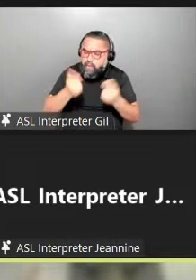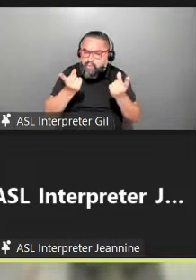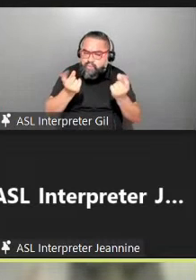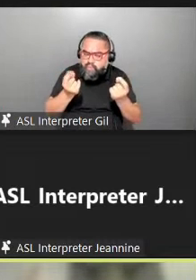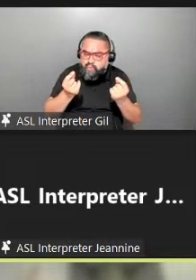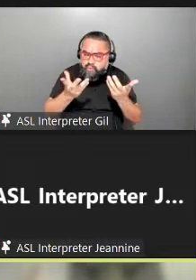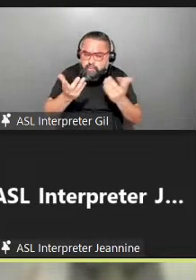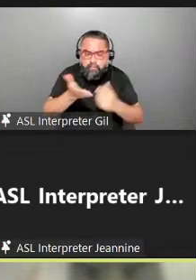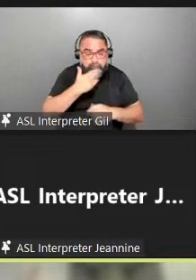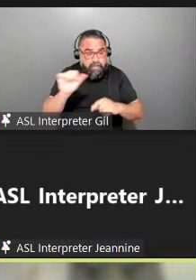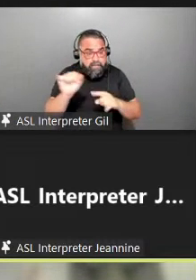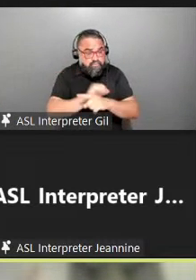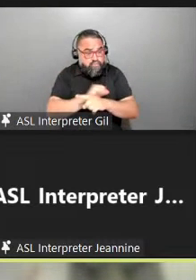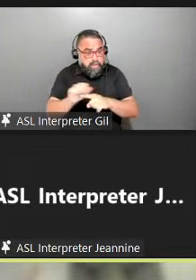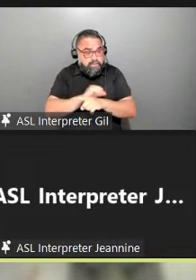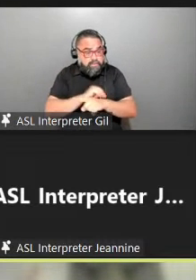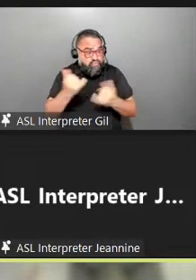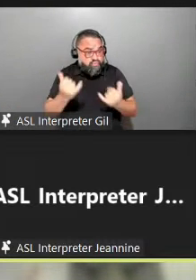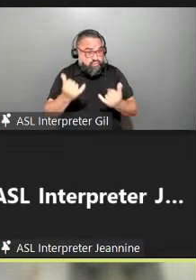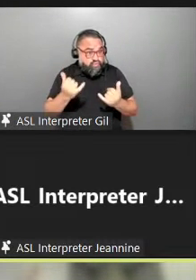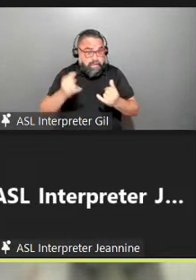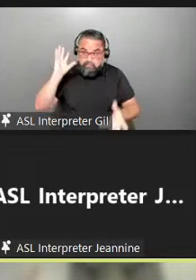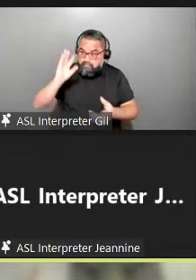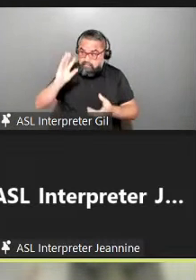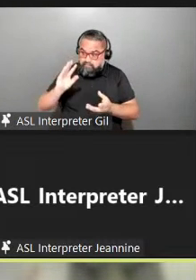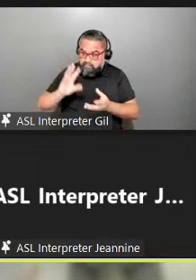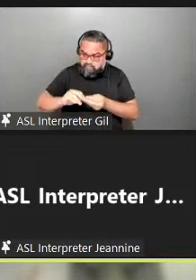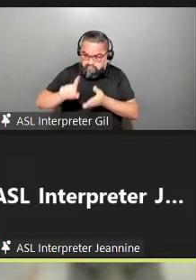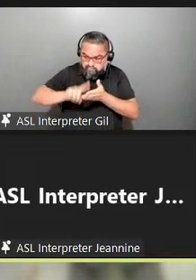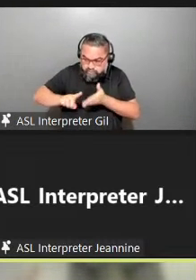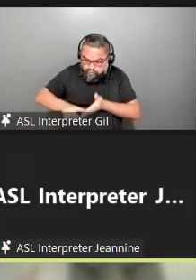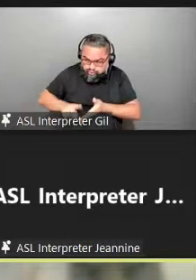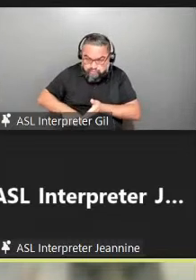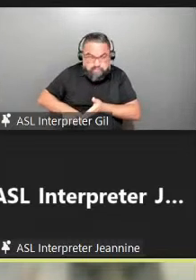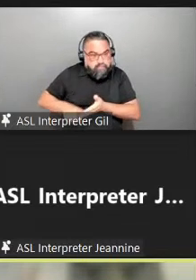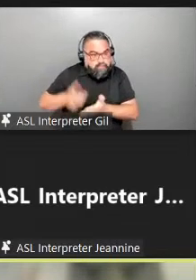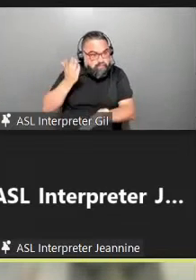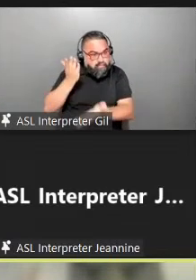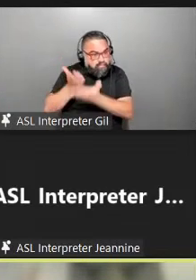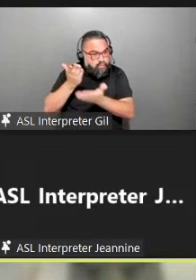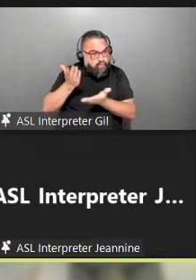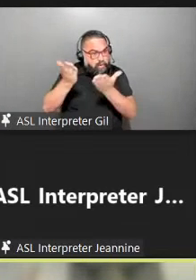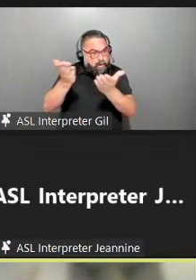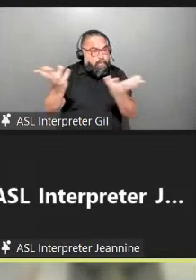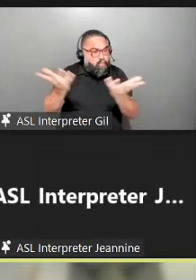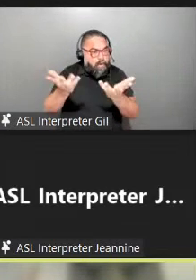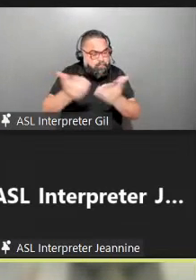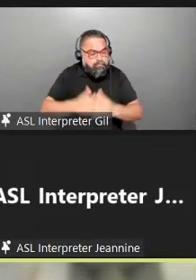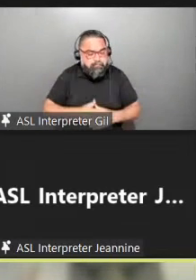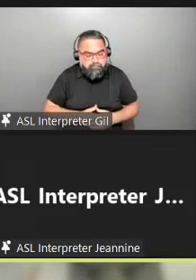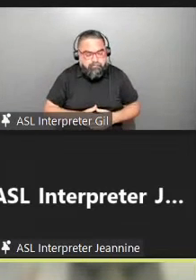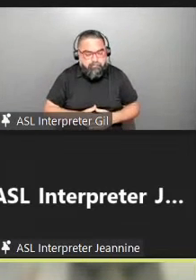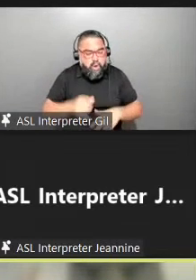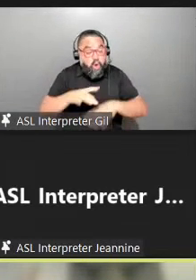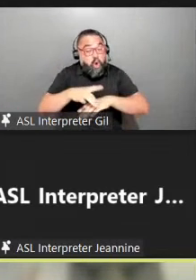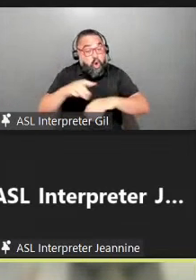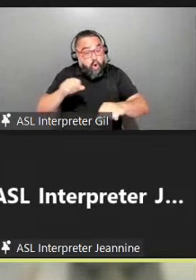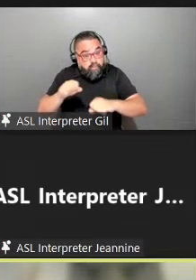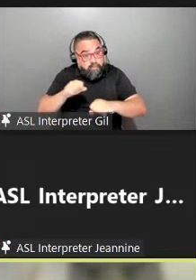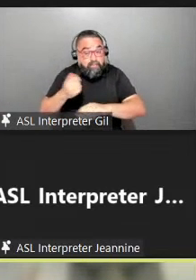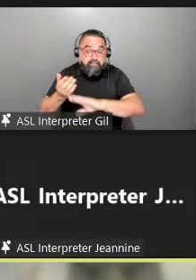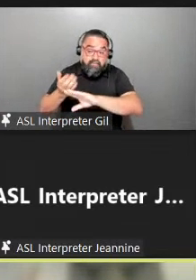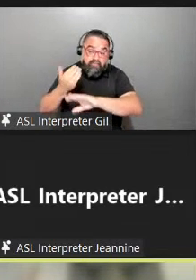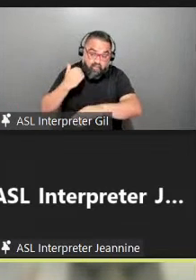have today? What is recommended for us to do in an earthquake, both before, during, and then after.